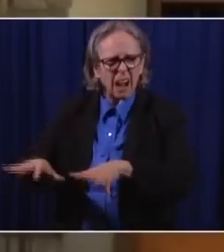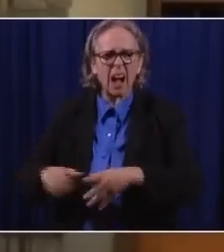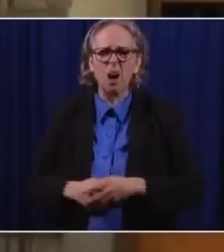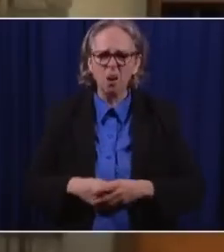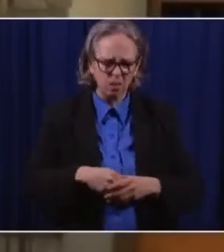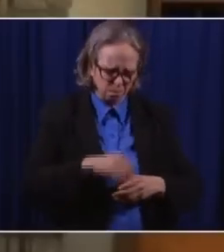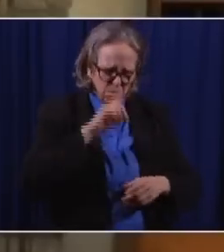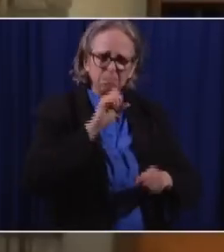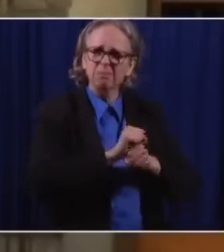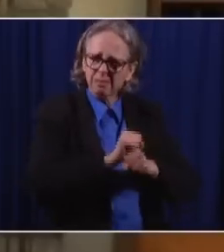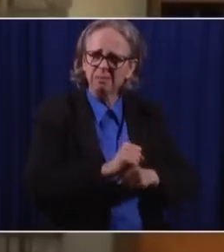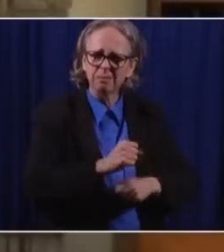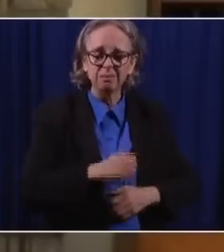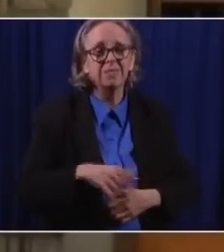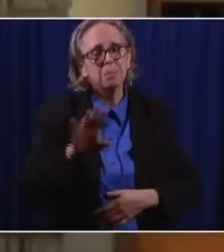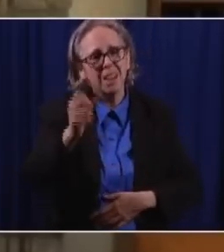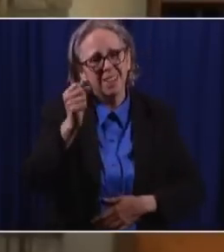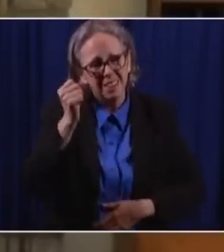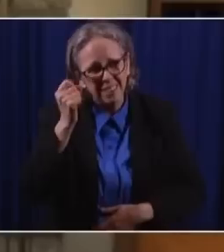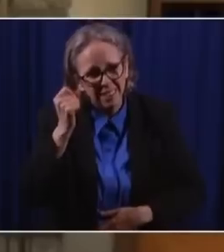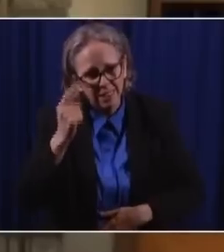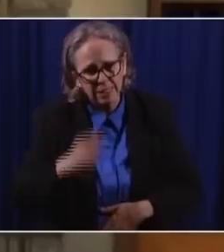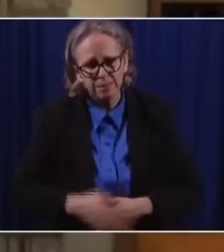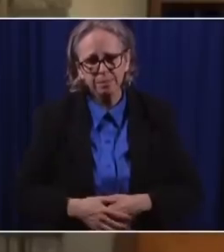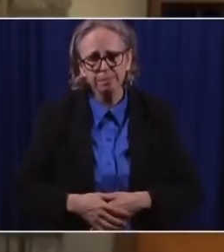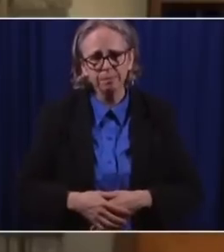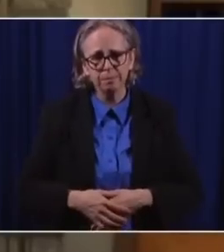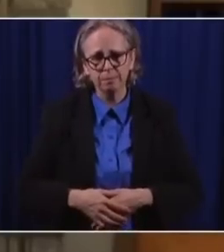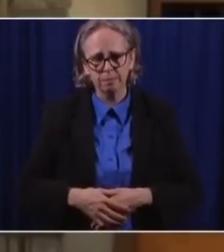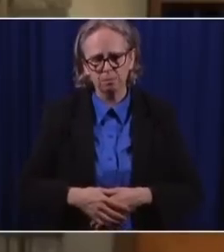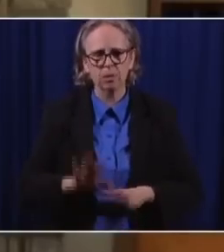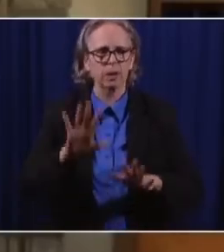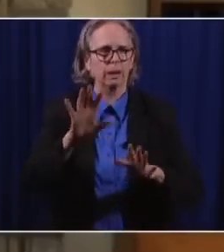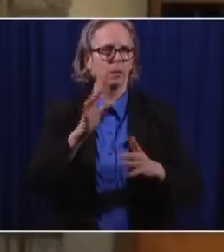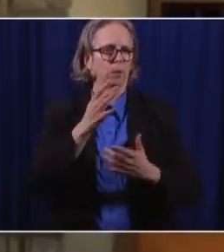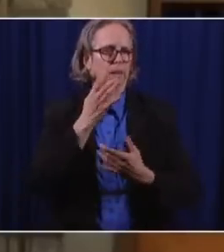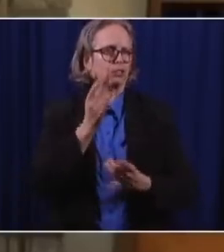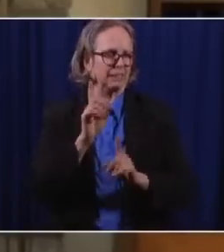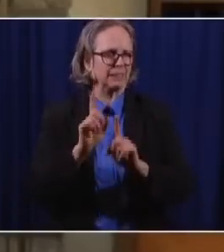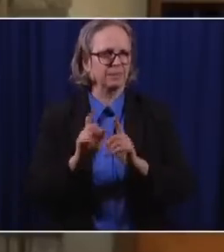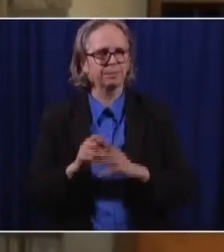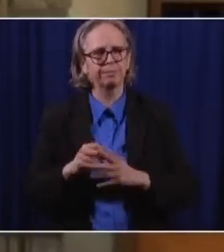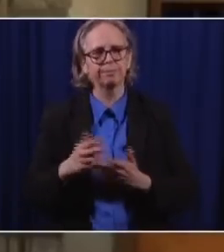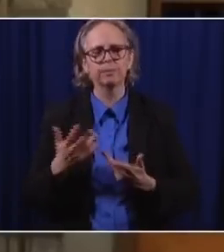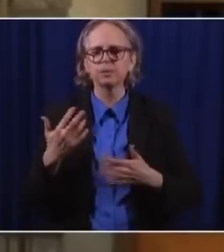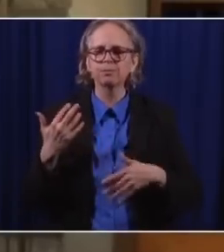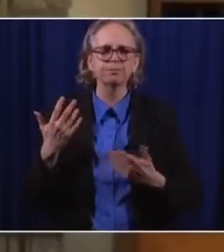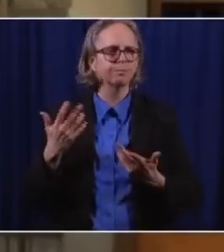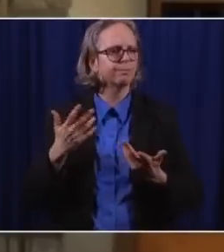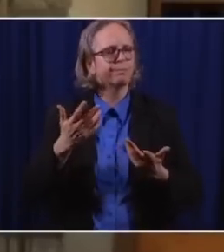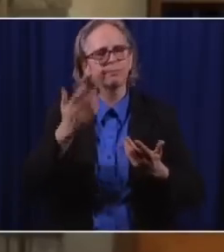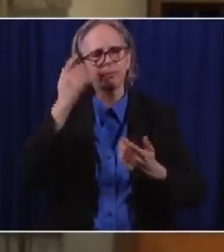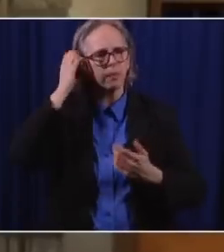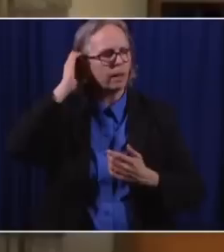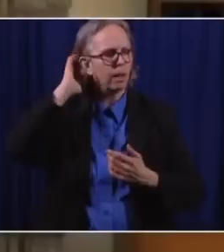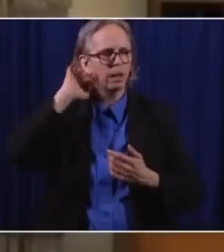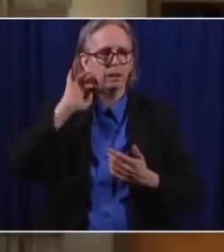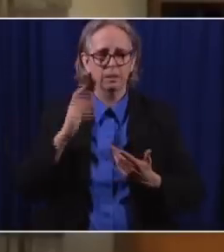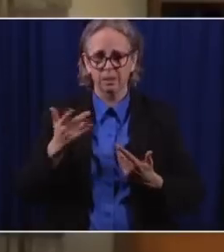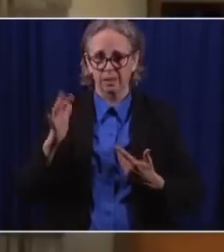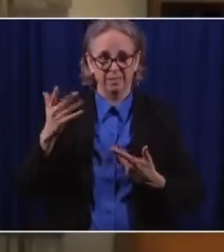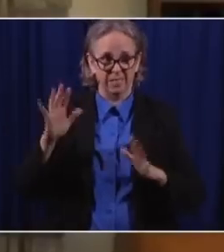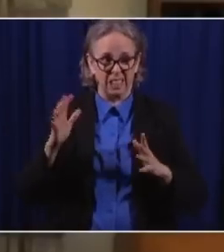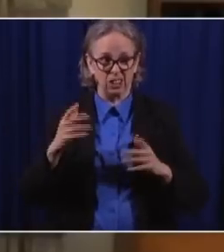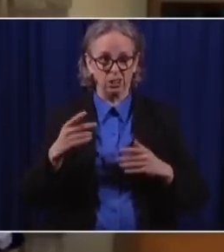happening is as we move forward, and as you see this, the map that we had up here a few minutes ago